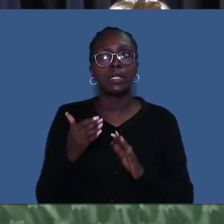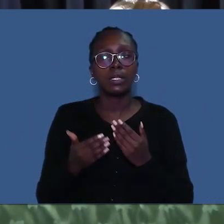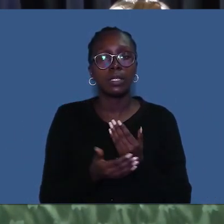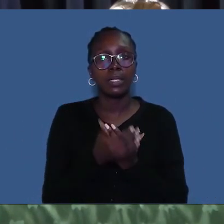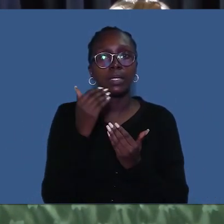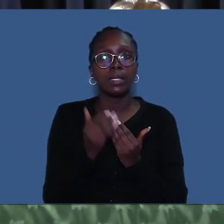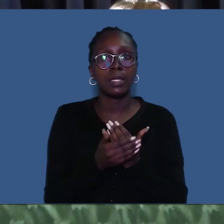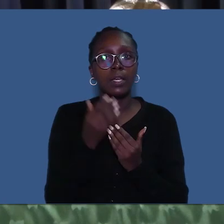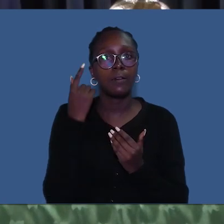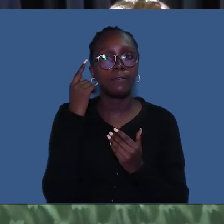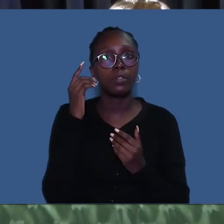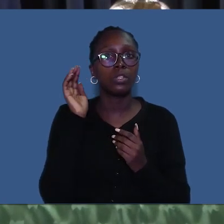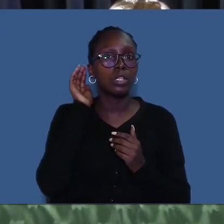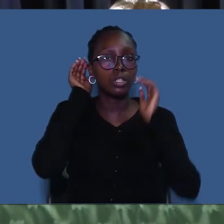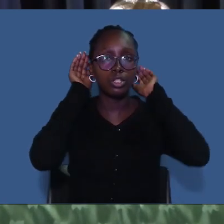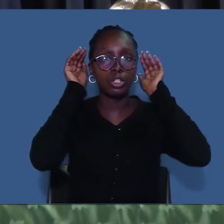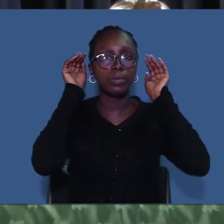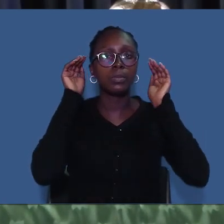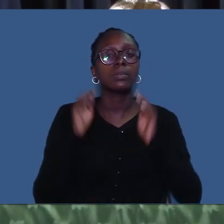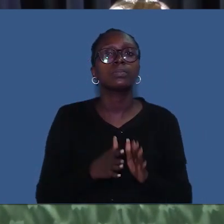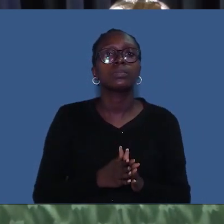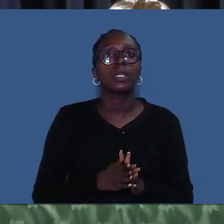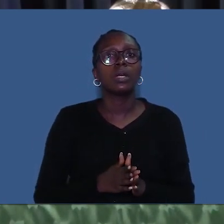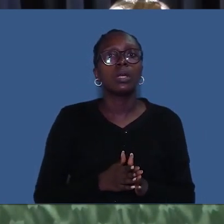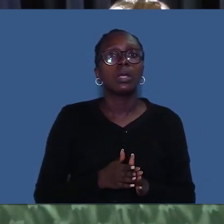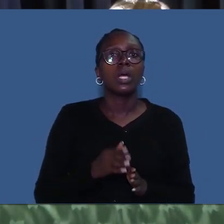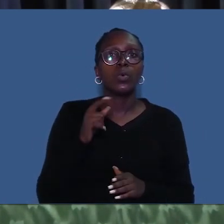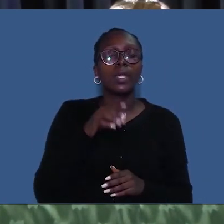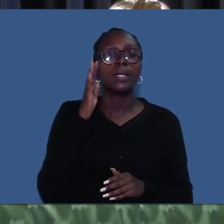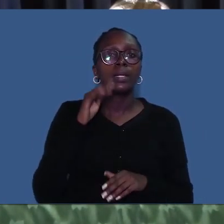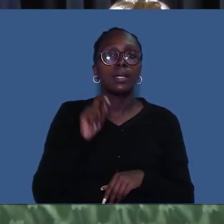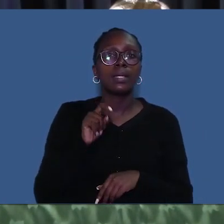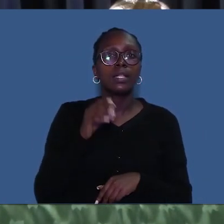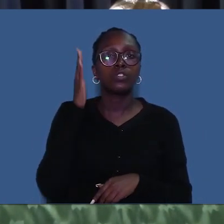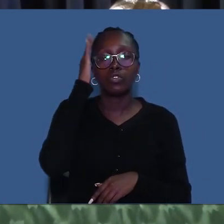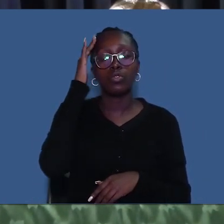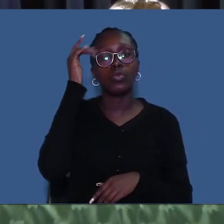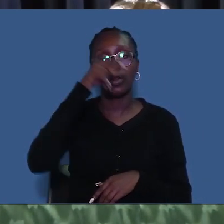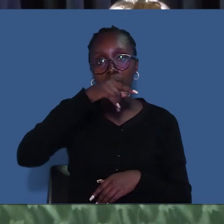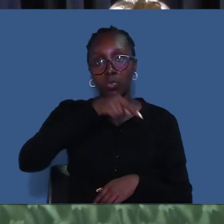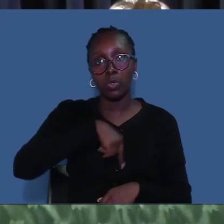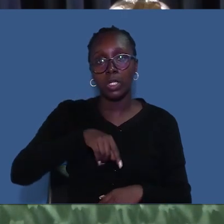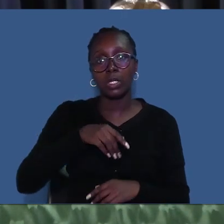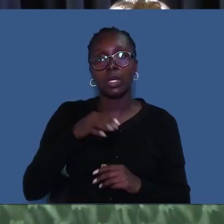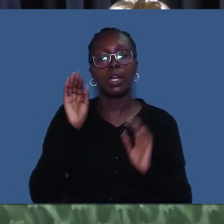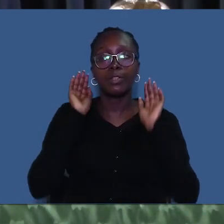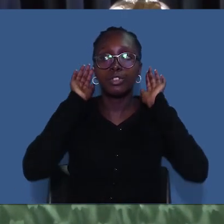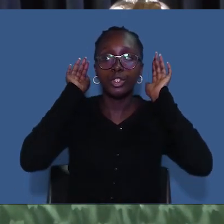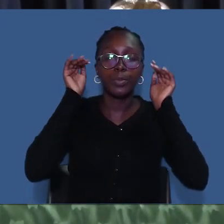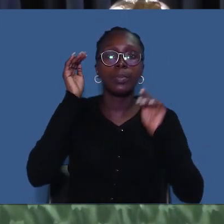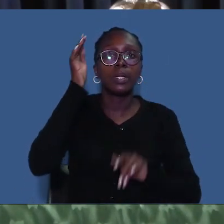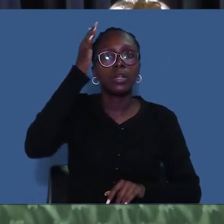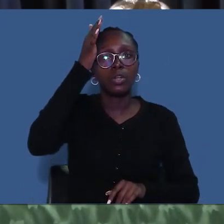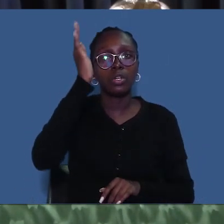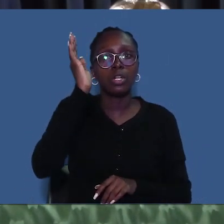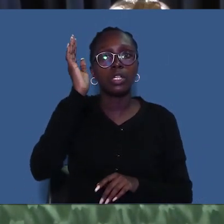You learned that you are a sheep and God was your shepherd. Keeping the sheep also meant you had to trust God